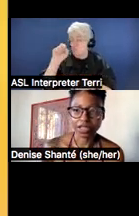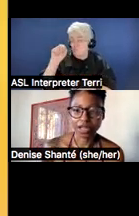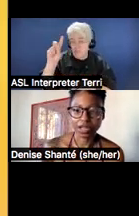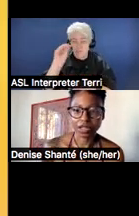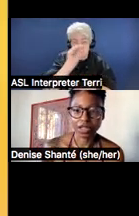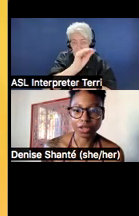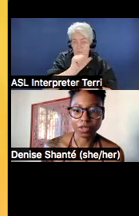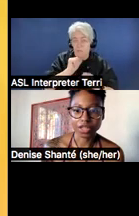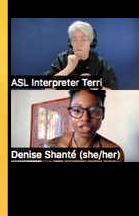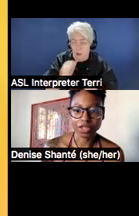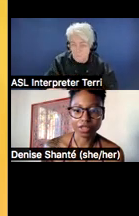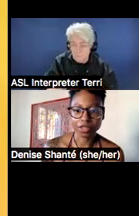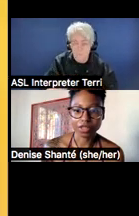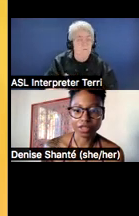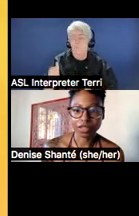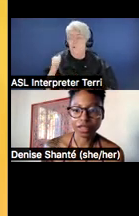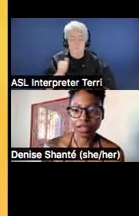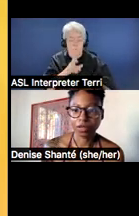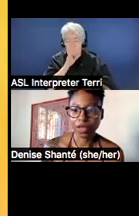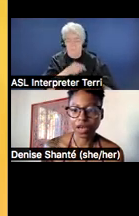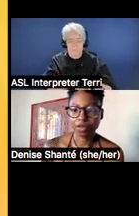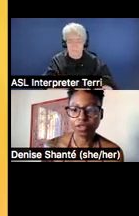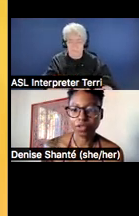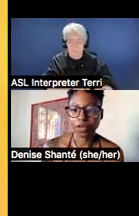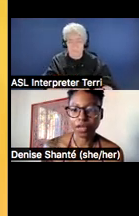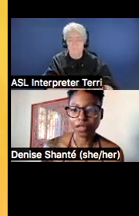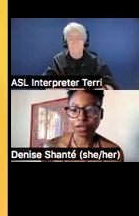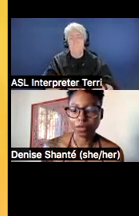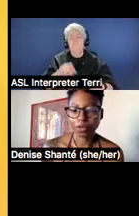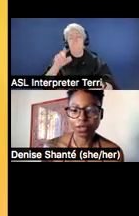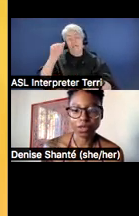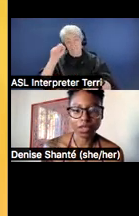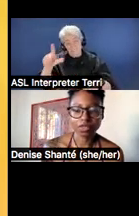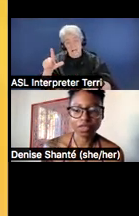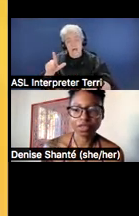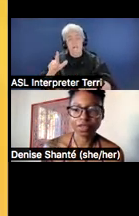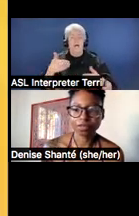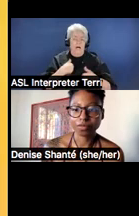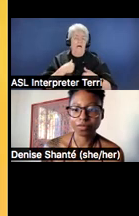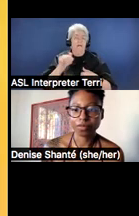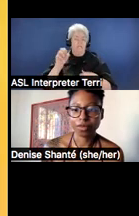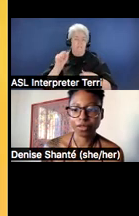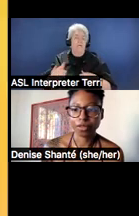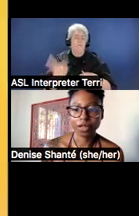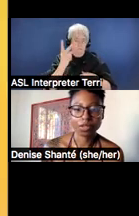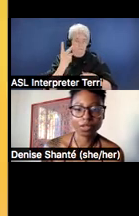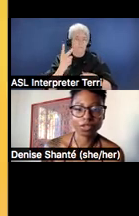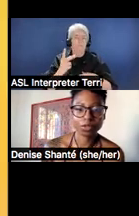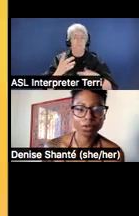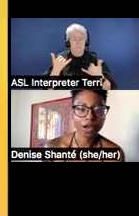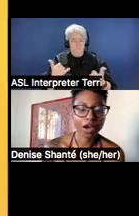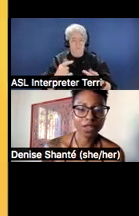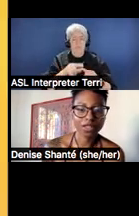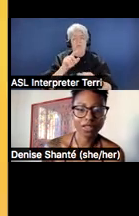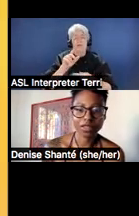For ASL interpretation, we have two ASL interpreters with us for this event. Their names are